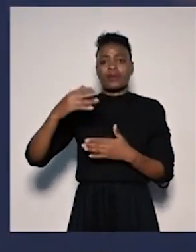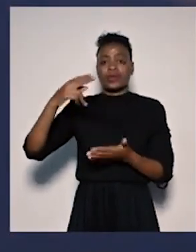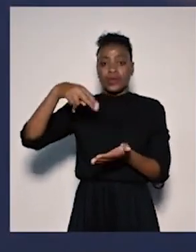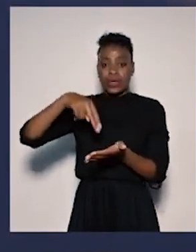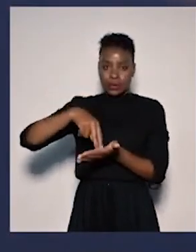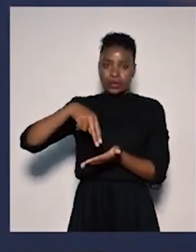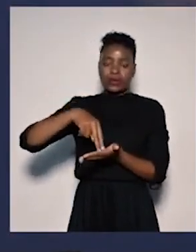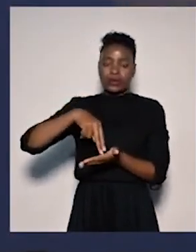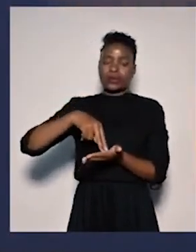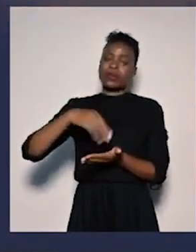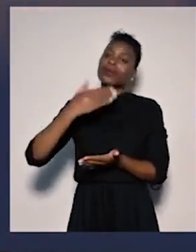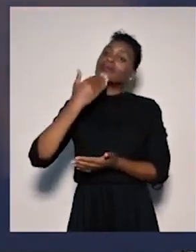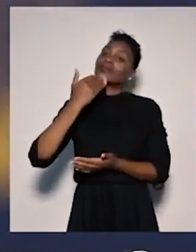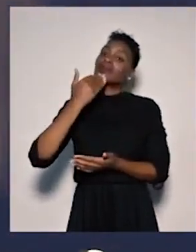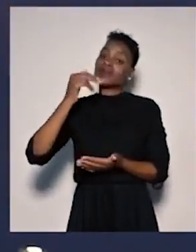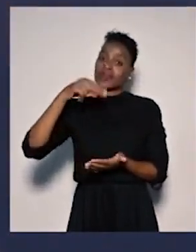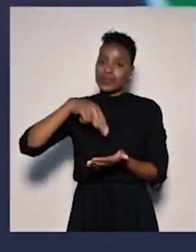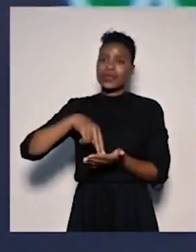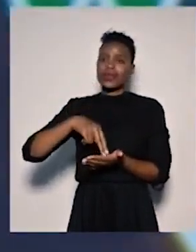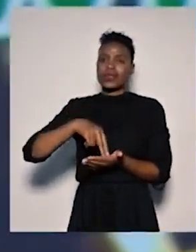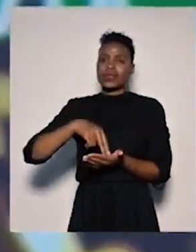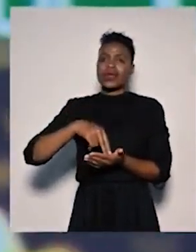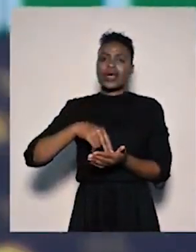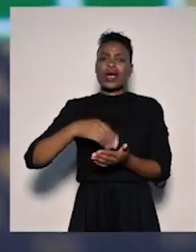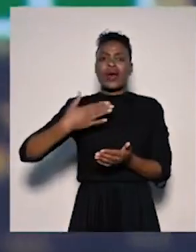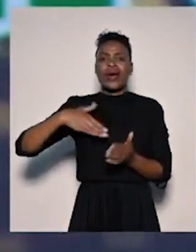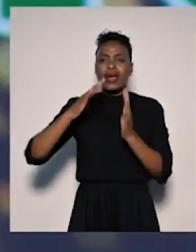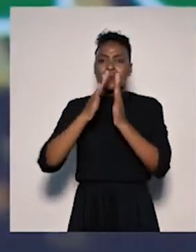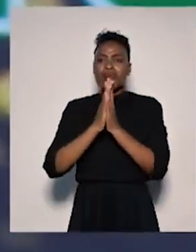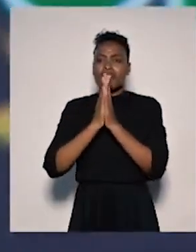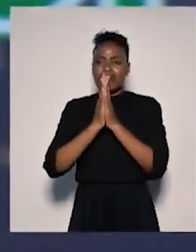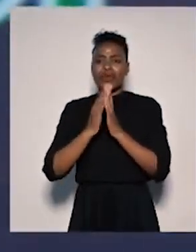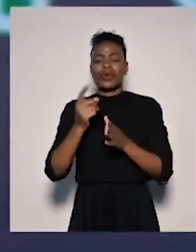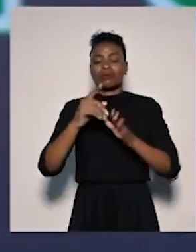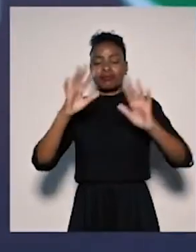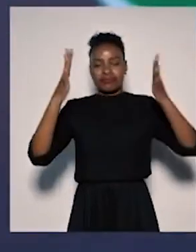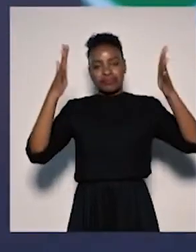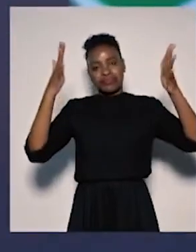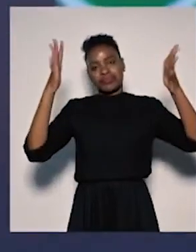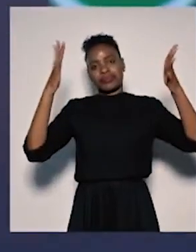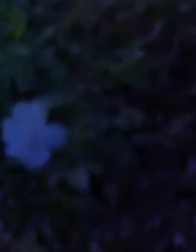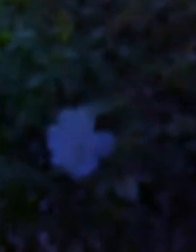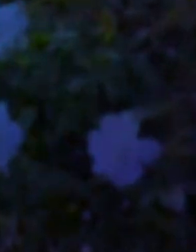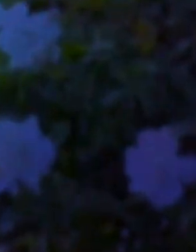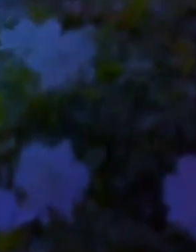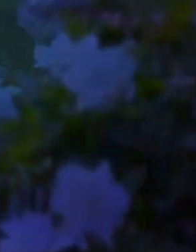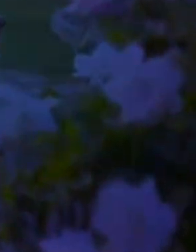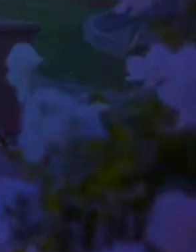looking at the stage, looking towards me? I want to pray for you. Give them a big hand as they walk.